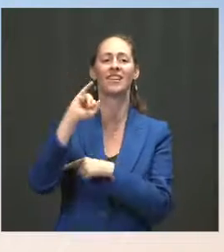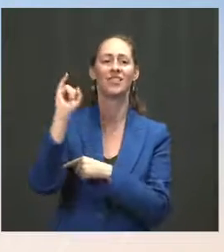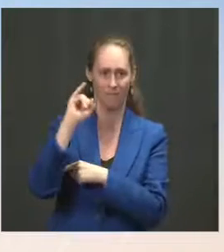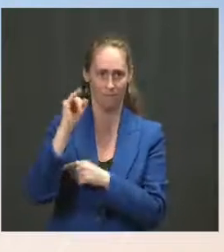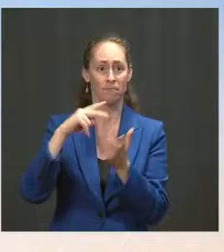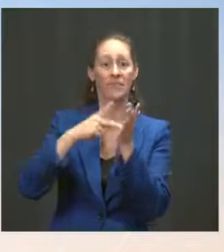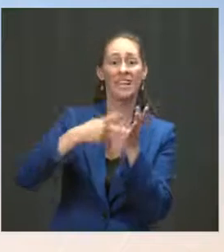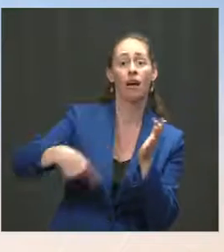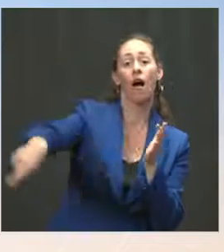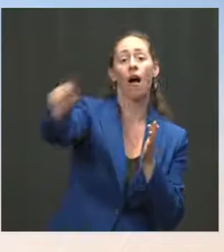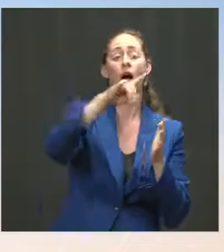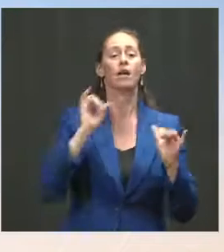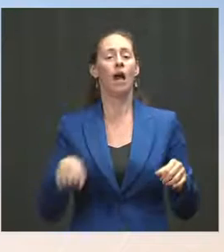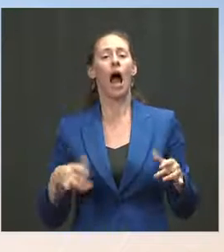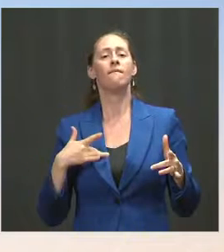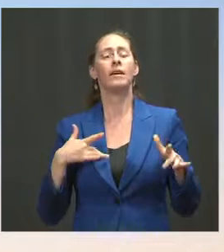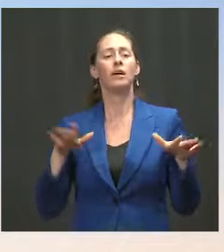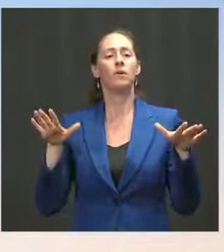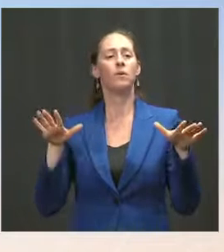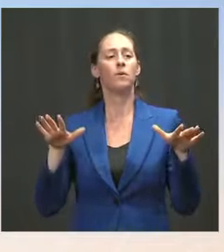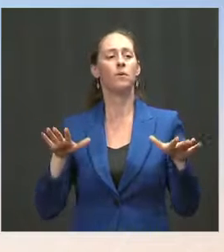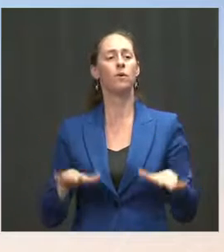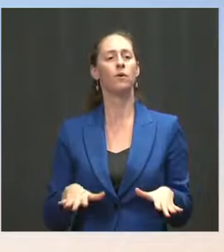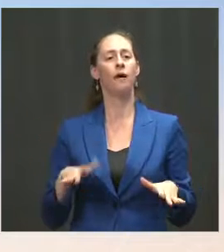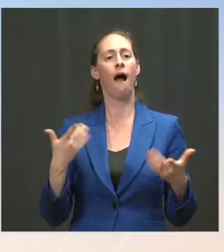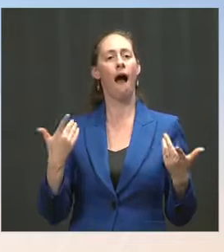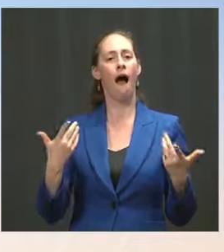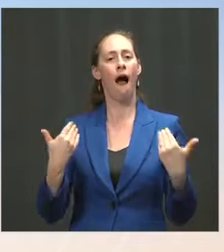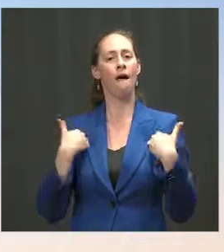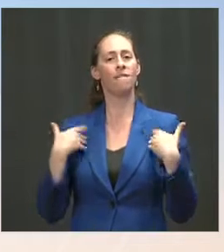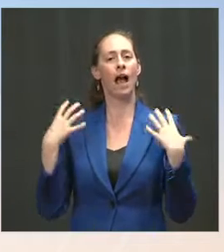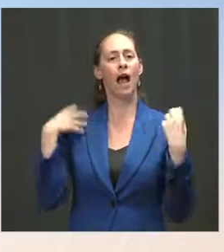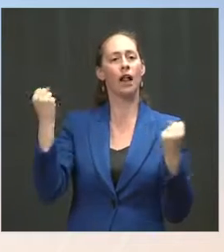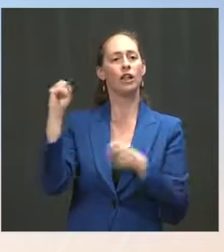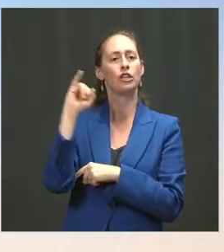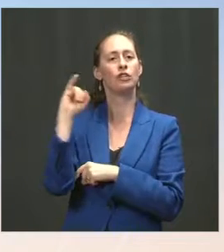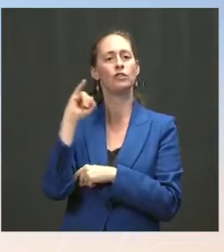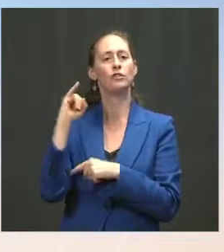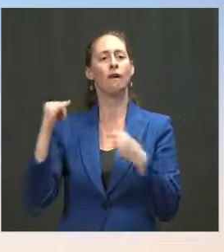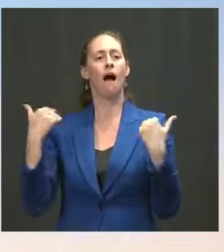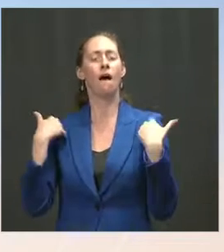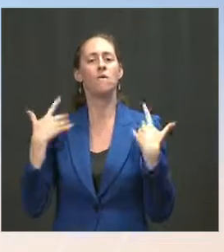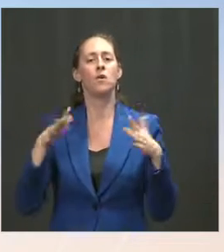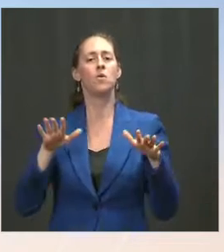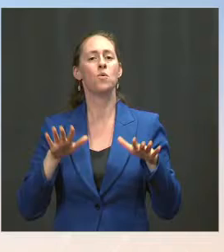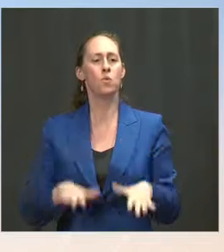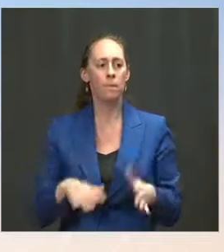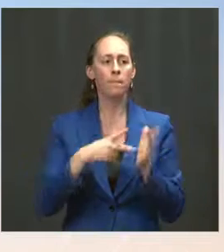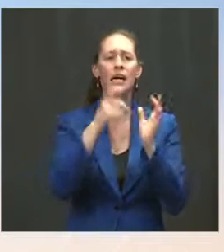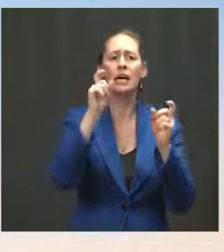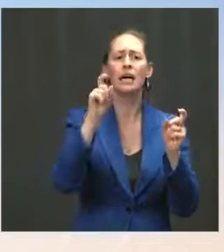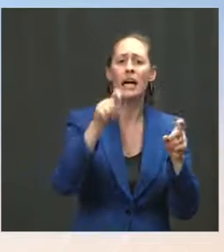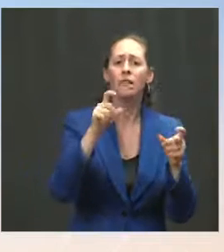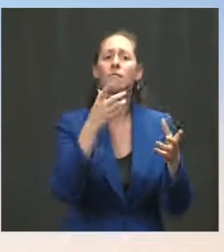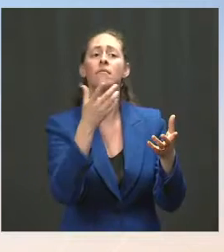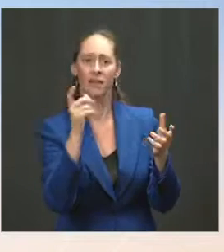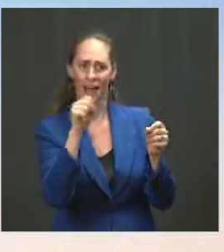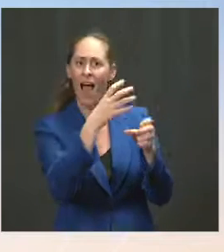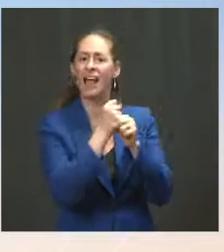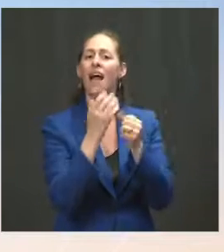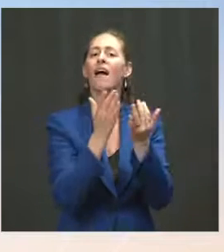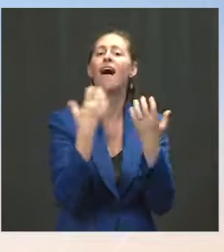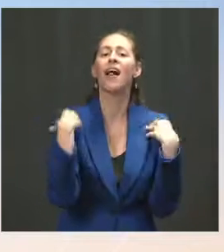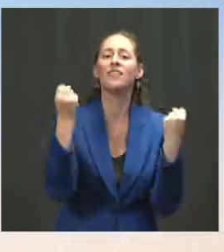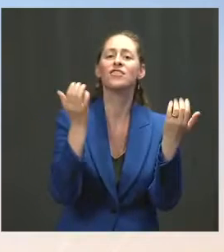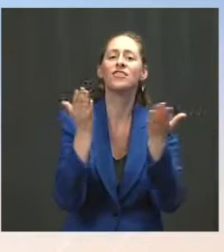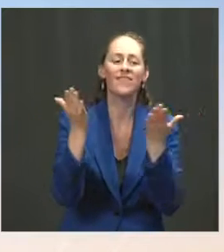easy knowing they're covered, and who join the over 30 million people who have health coverage through the Affordable Care Act. Thanks to the American Rescue Plan,